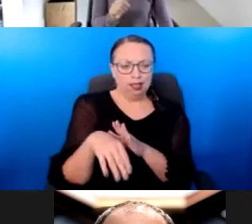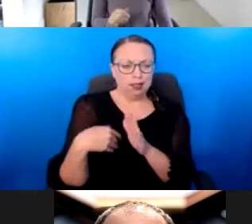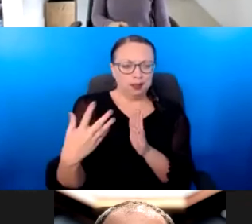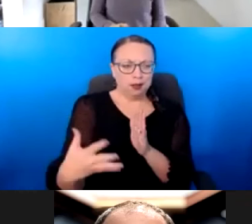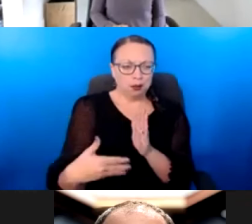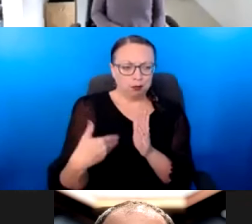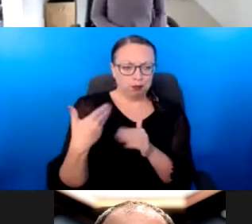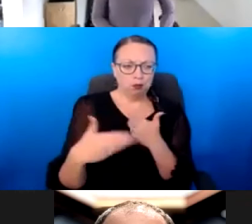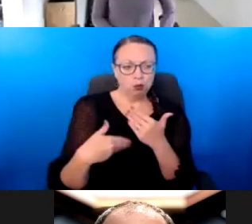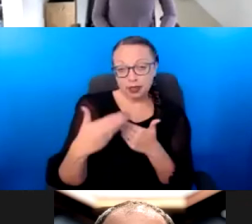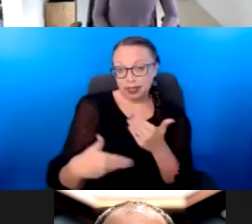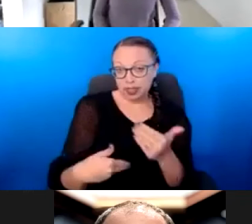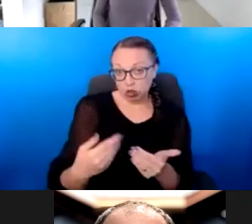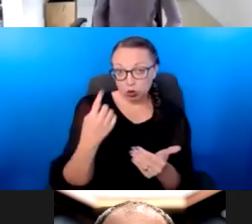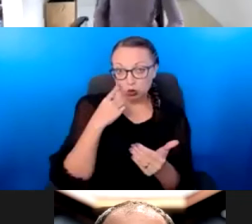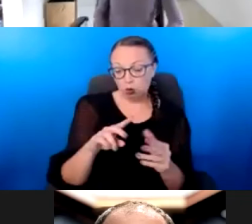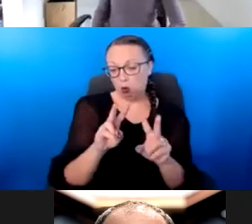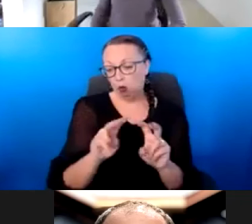procedures for looking at